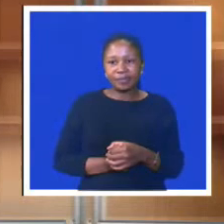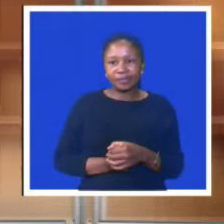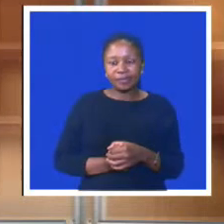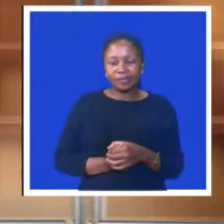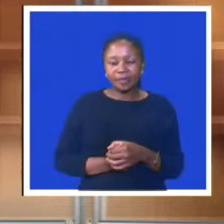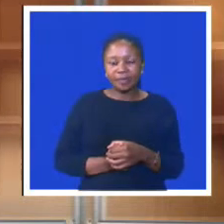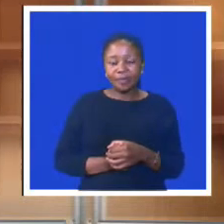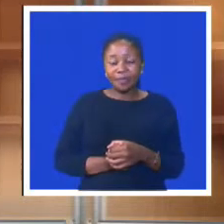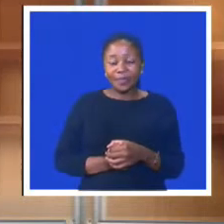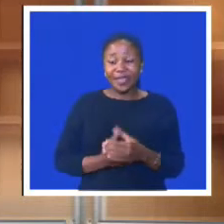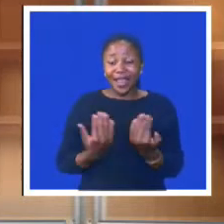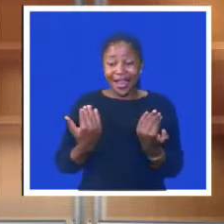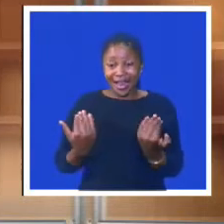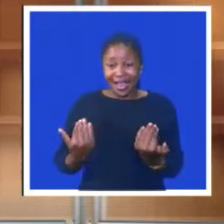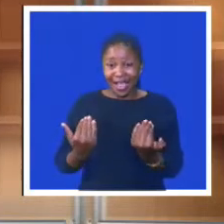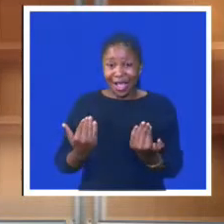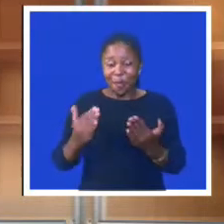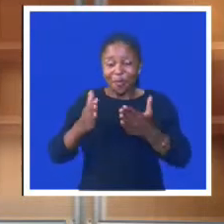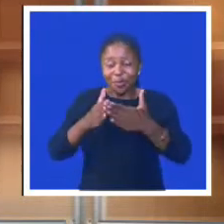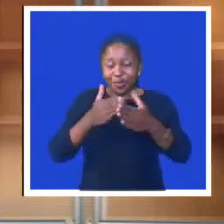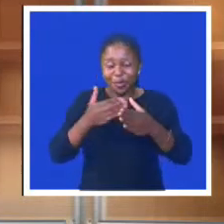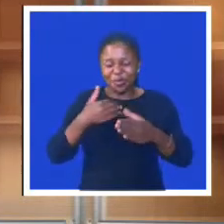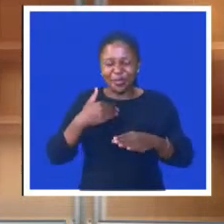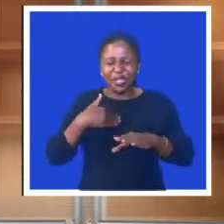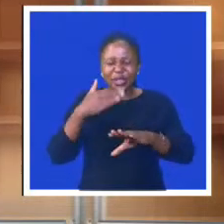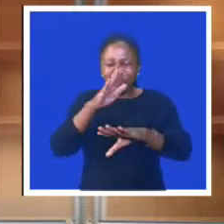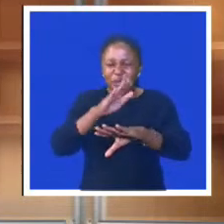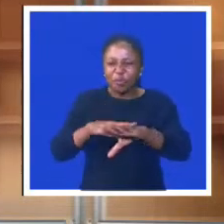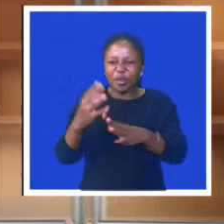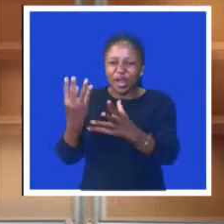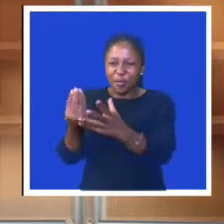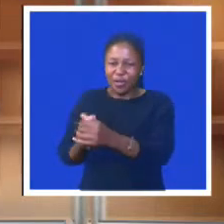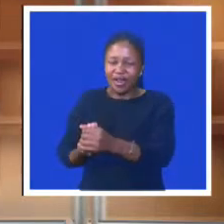I'm not with you there at home, dear Lena, you need to